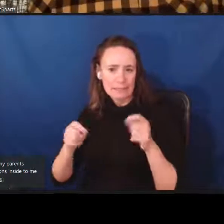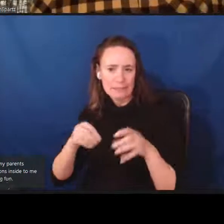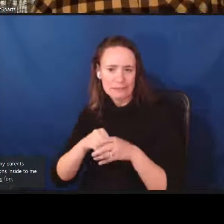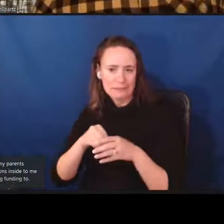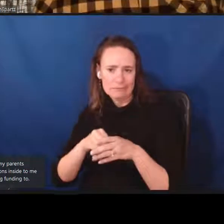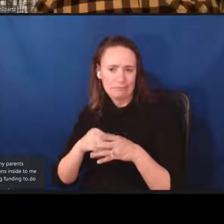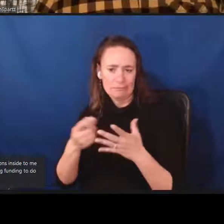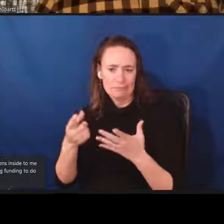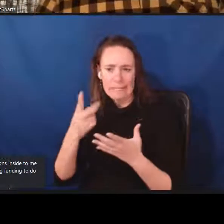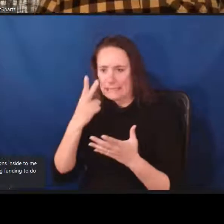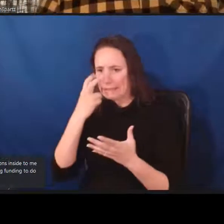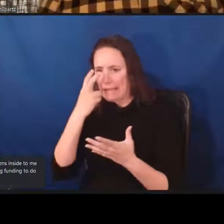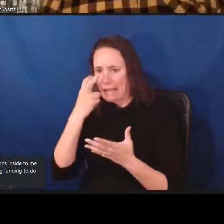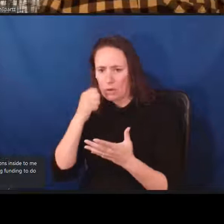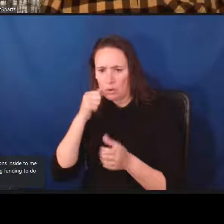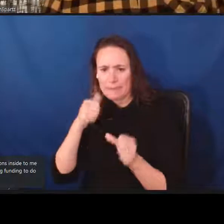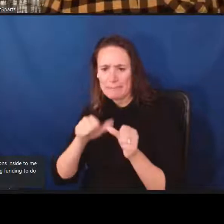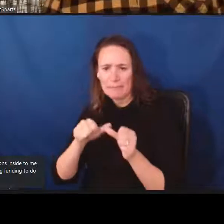funding to do that.